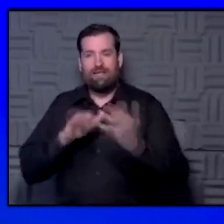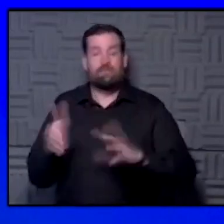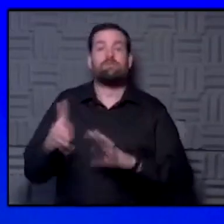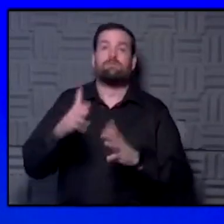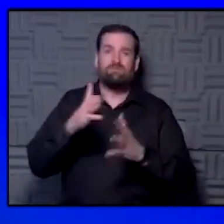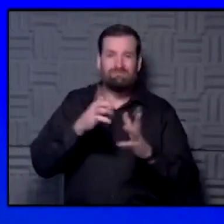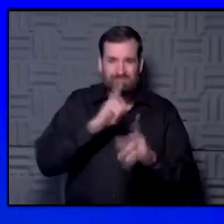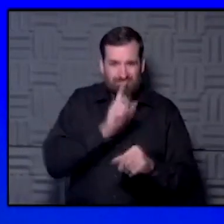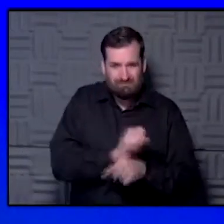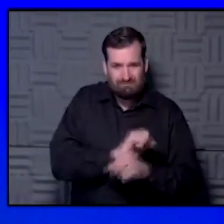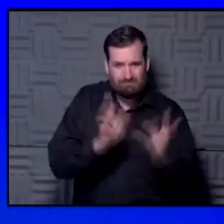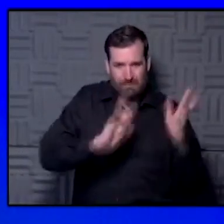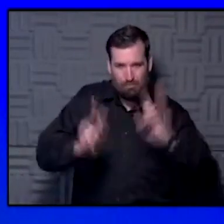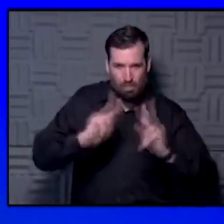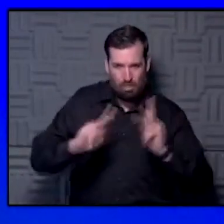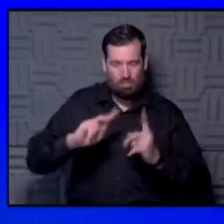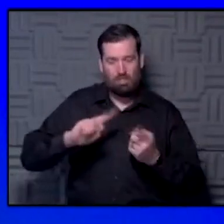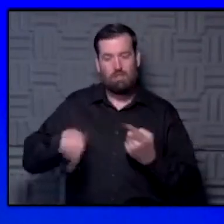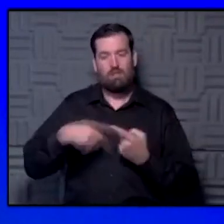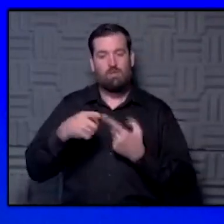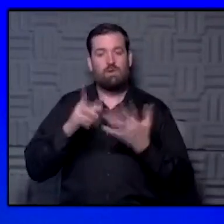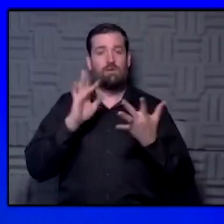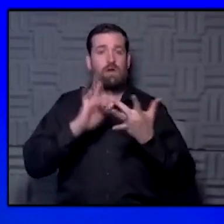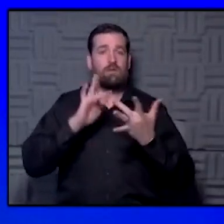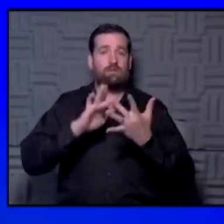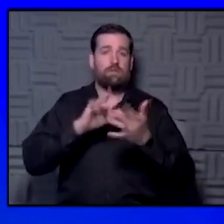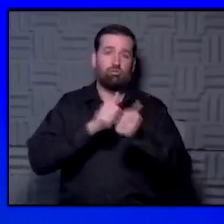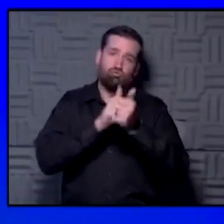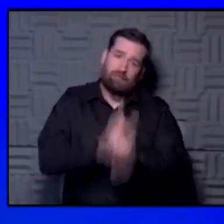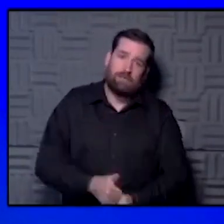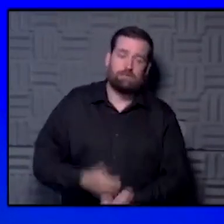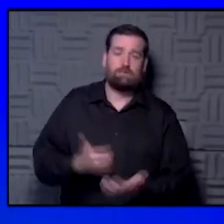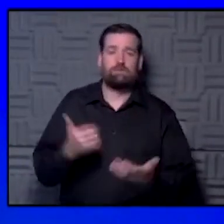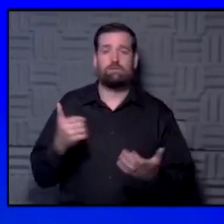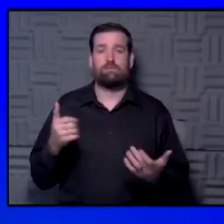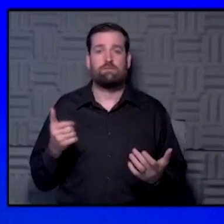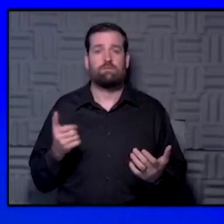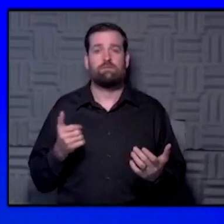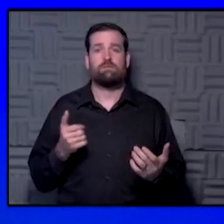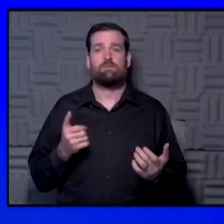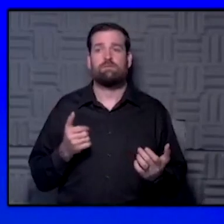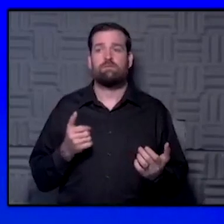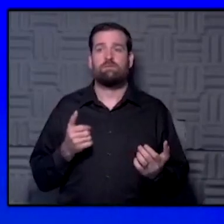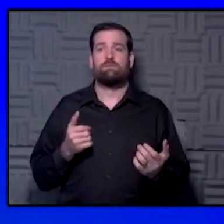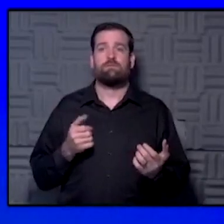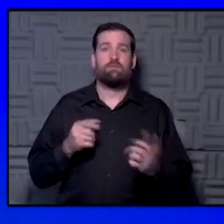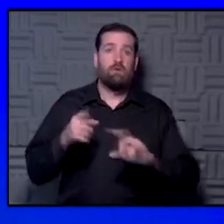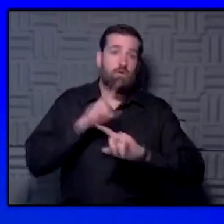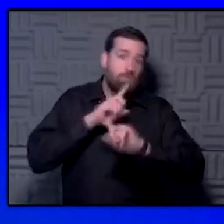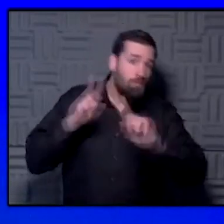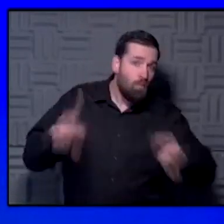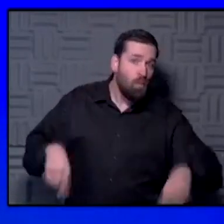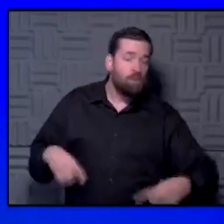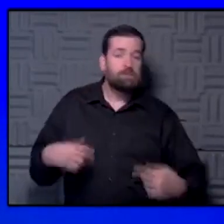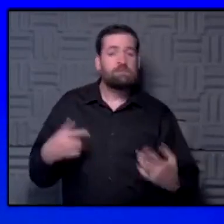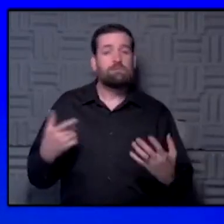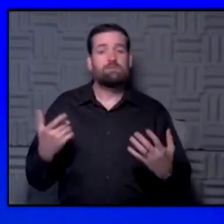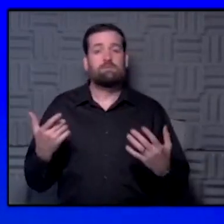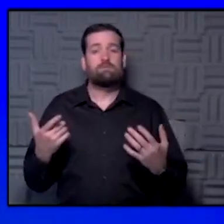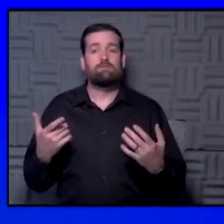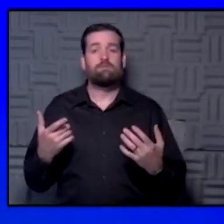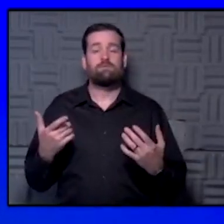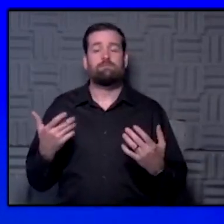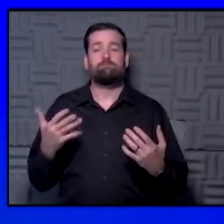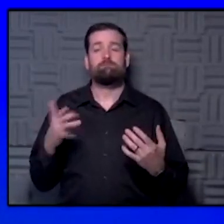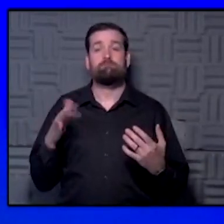individual people. And when you do these contact tracing and these public, these reports of, say, the